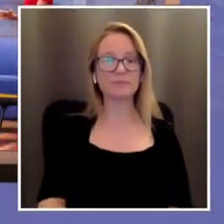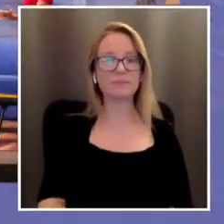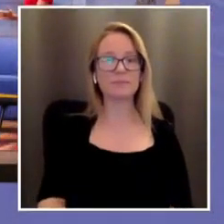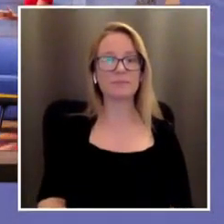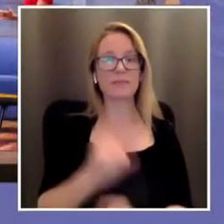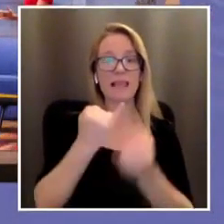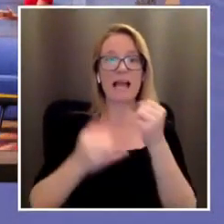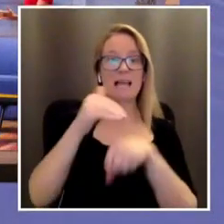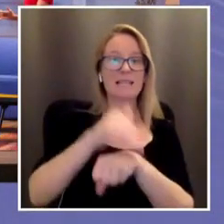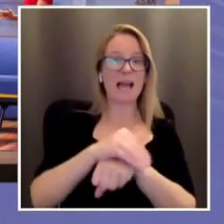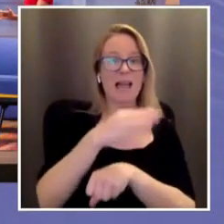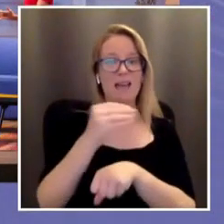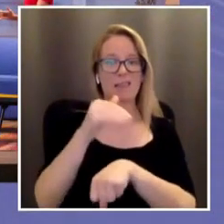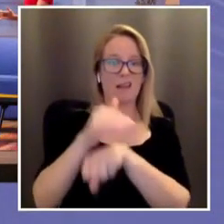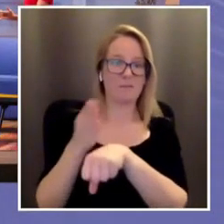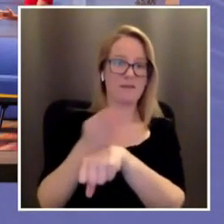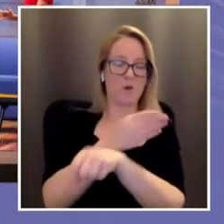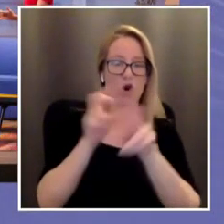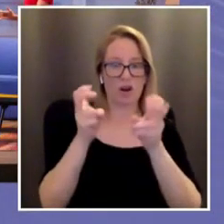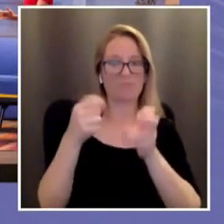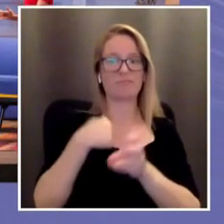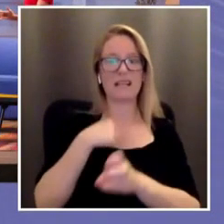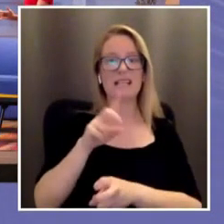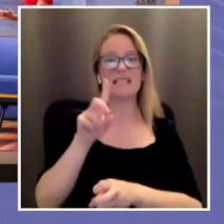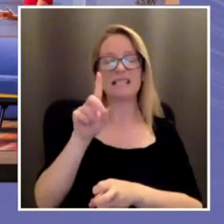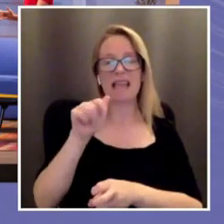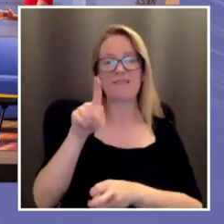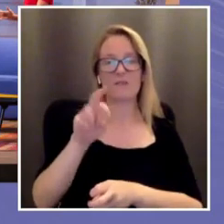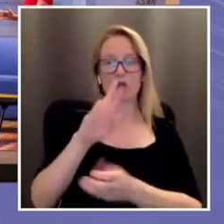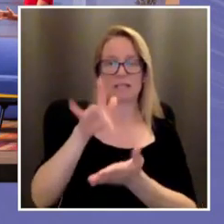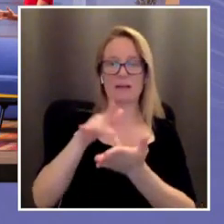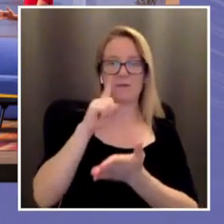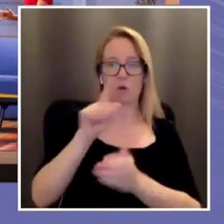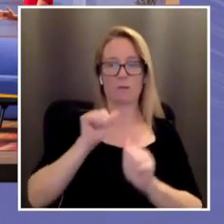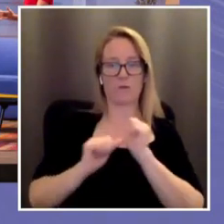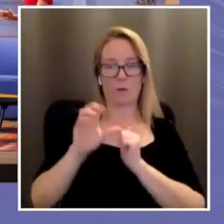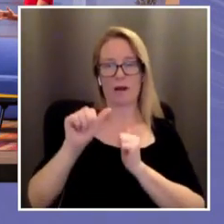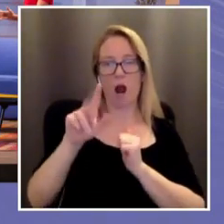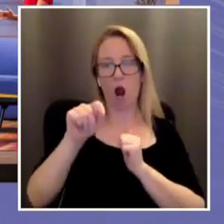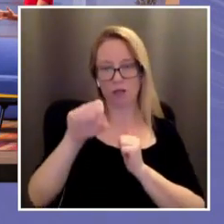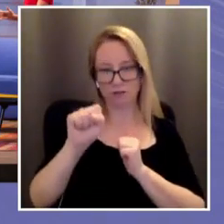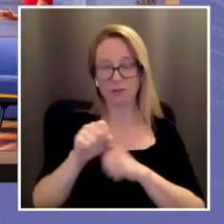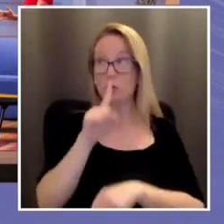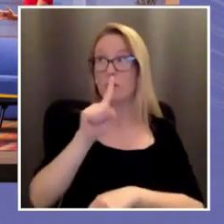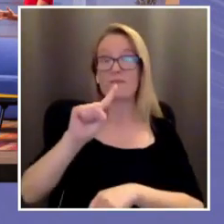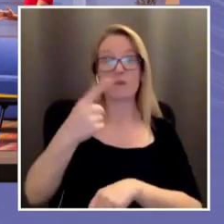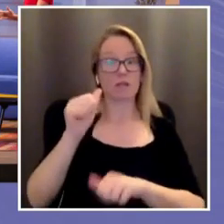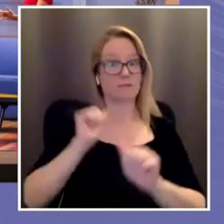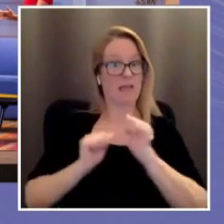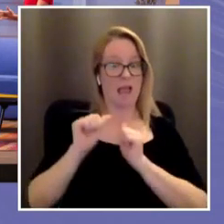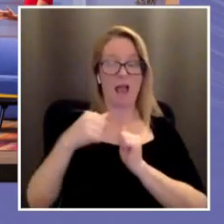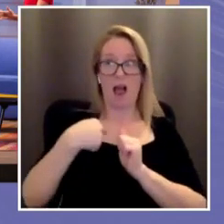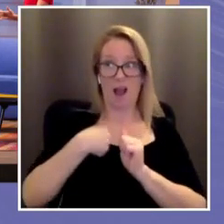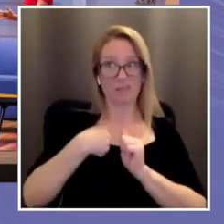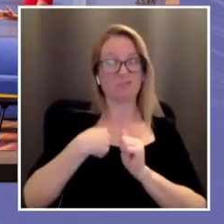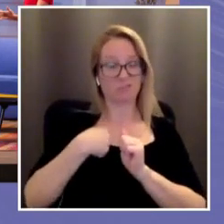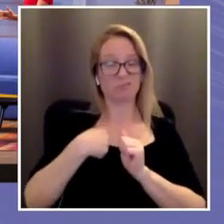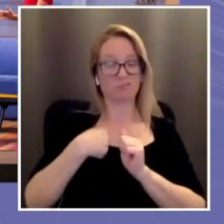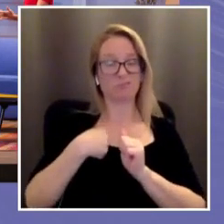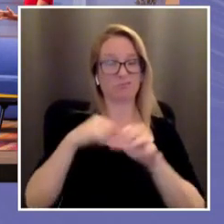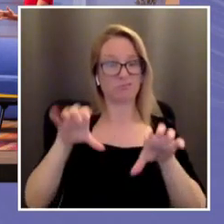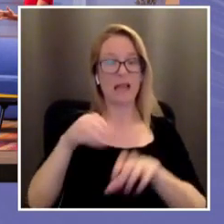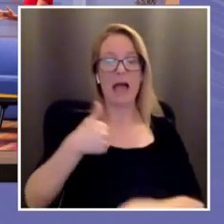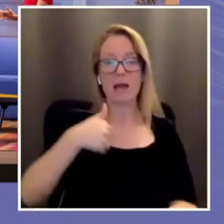Last night and the night before, I did at the Denver Center for the Performing Arts. And it was the first play I had done that had a